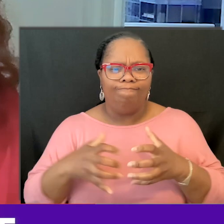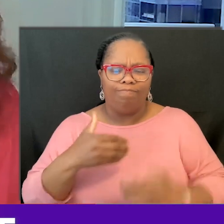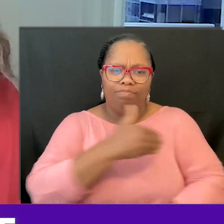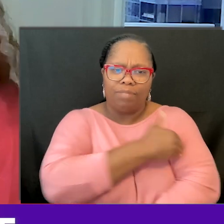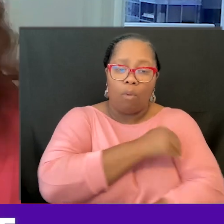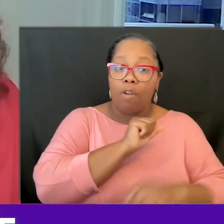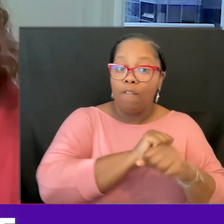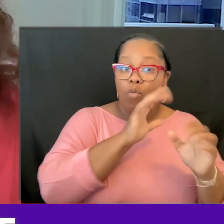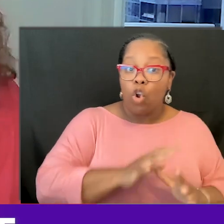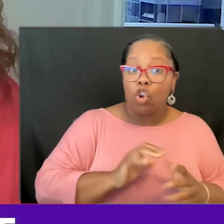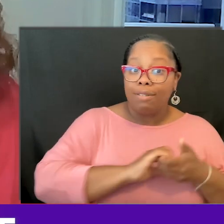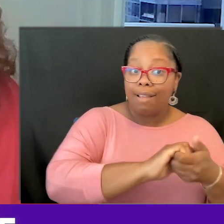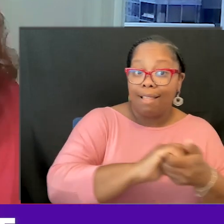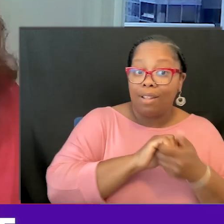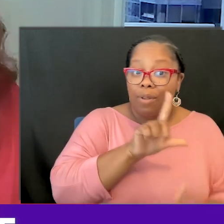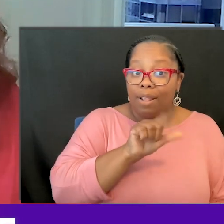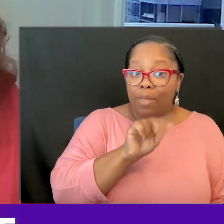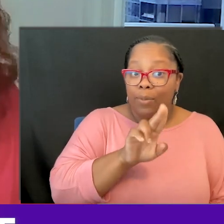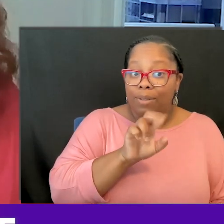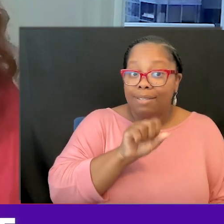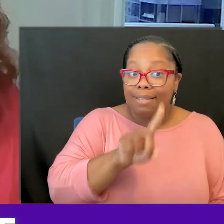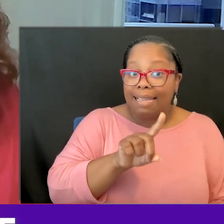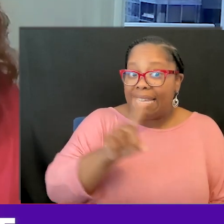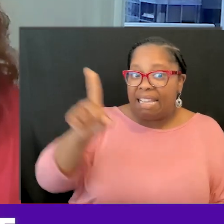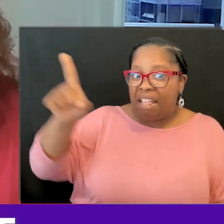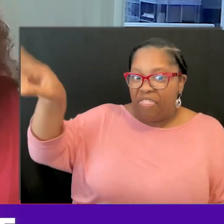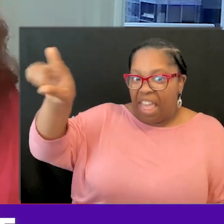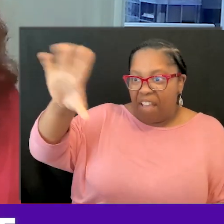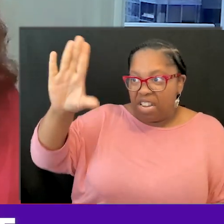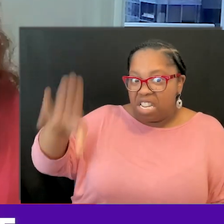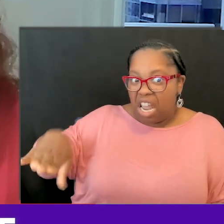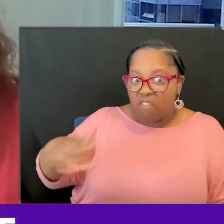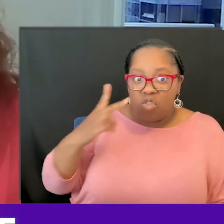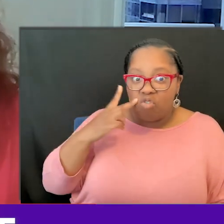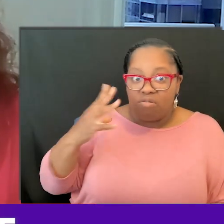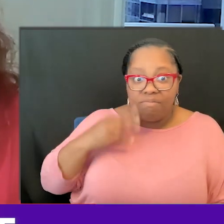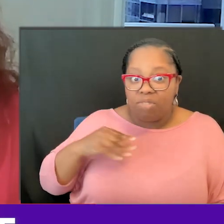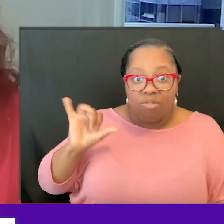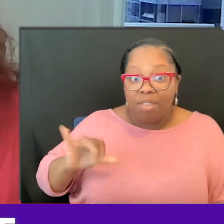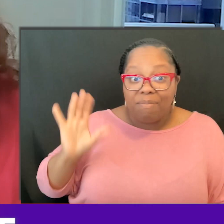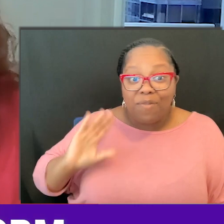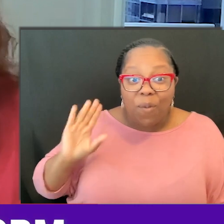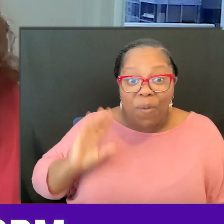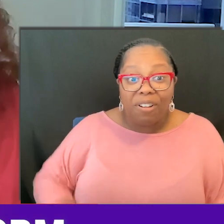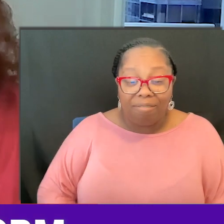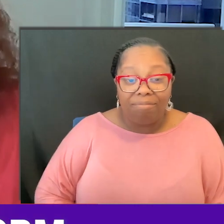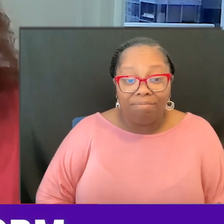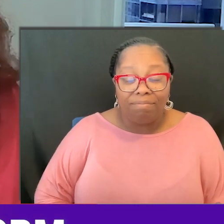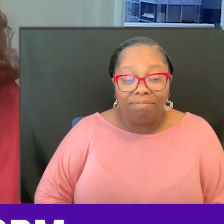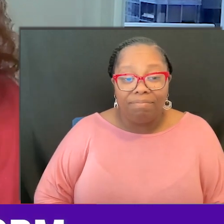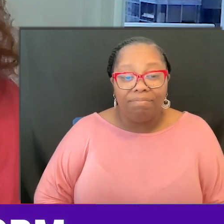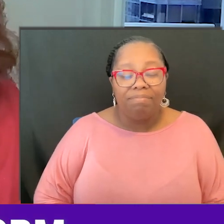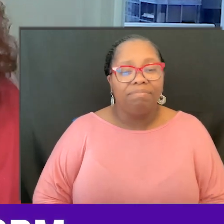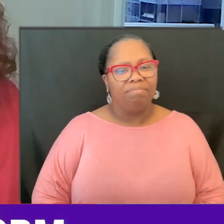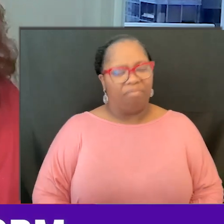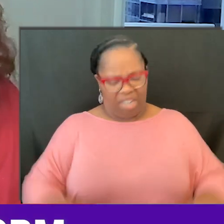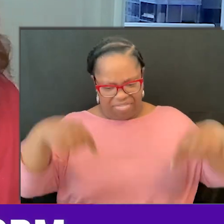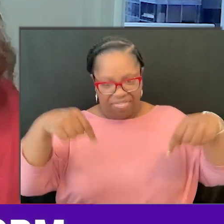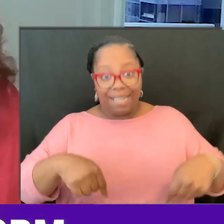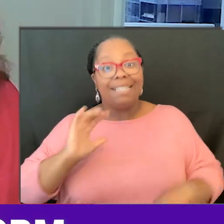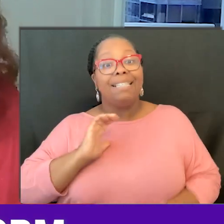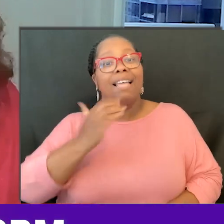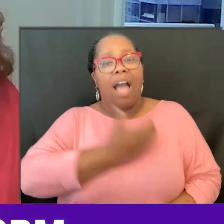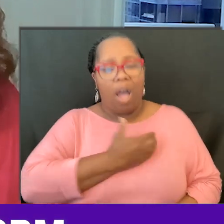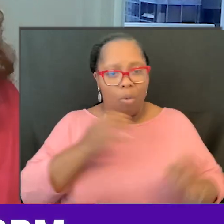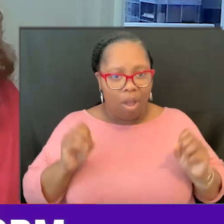LAUSD in a way they've never experienced before. This is our opportunity